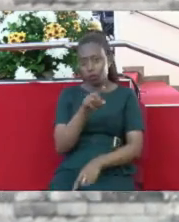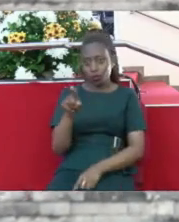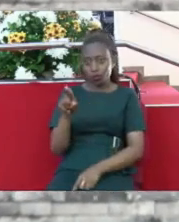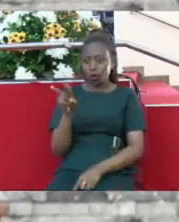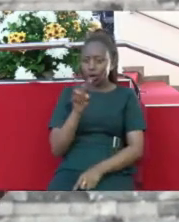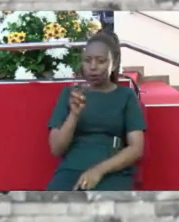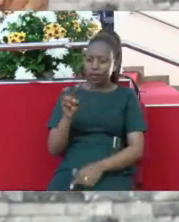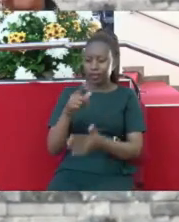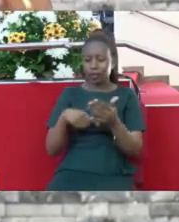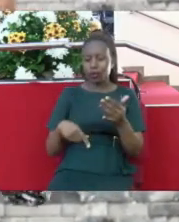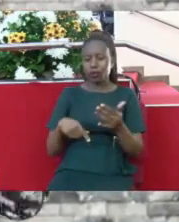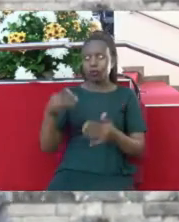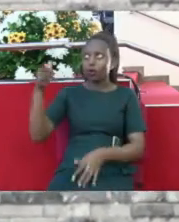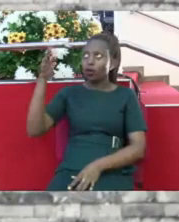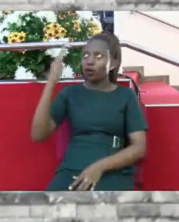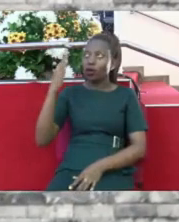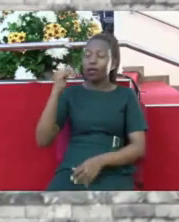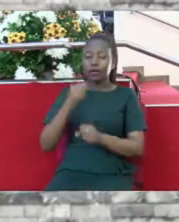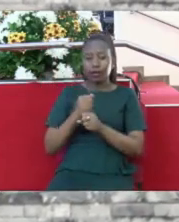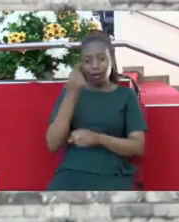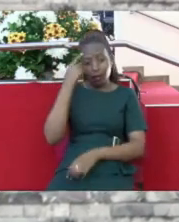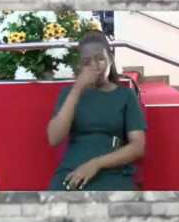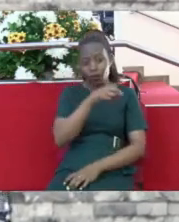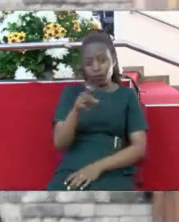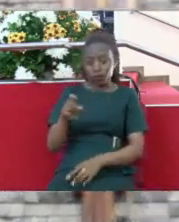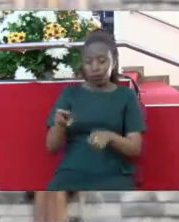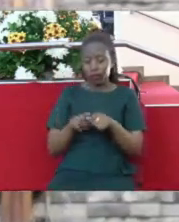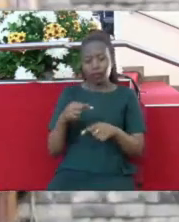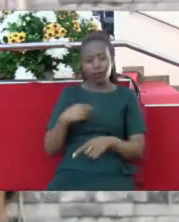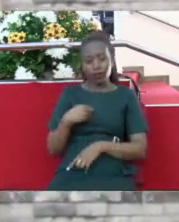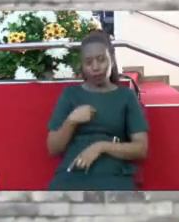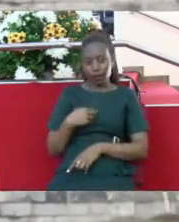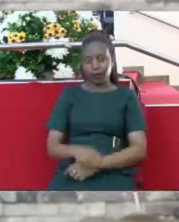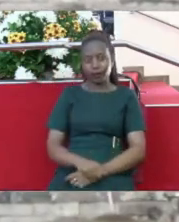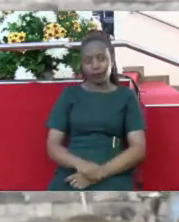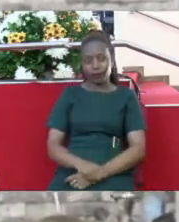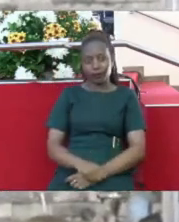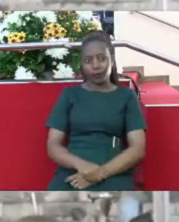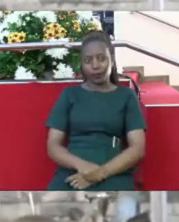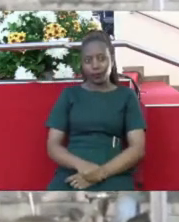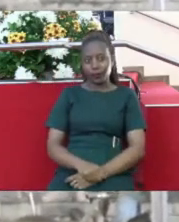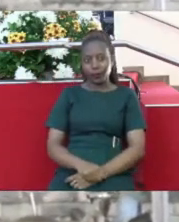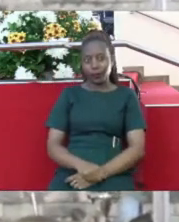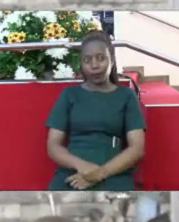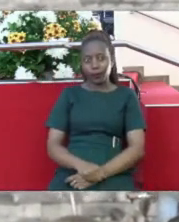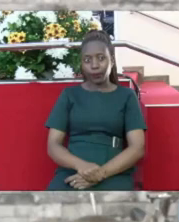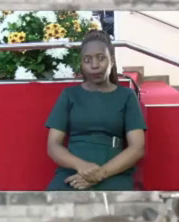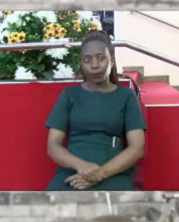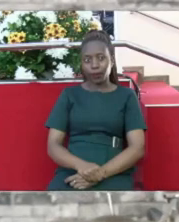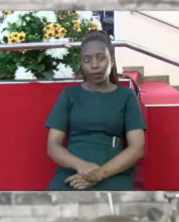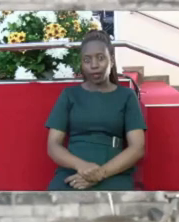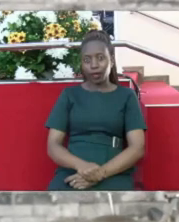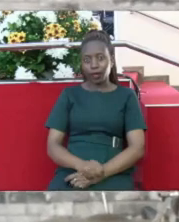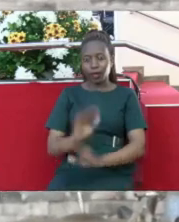what God has done for you and for me. Lakini pia unashuhudia yale Mungu amekutendea kwako na mimi. So whichever you pick will be